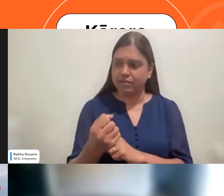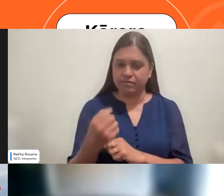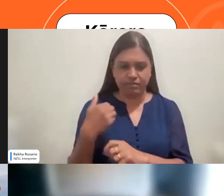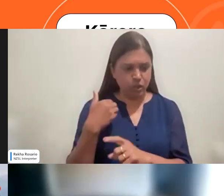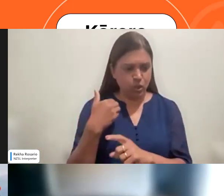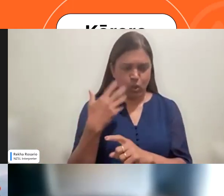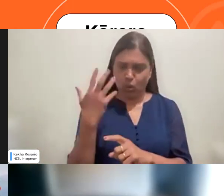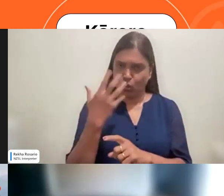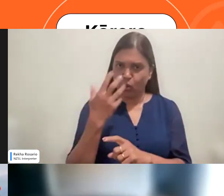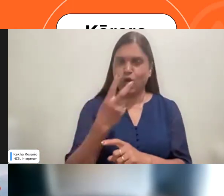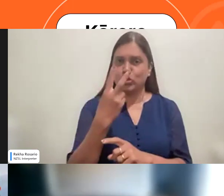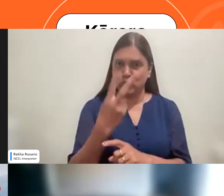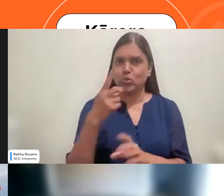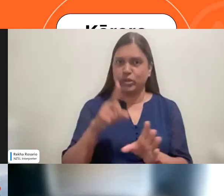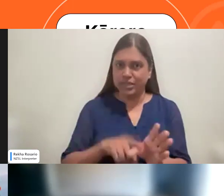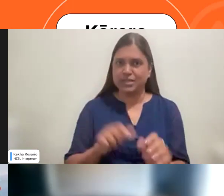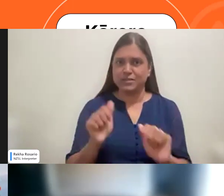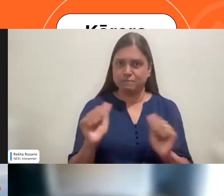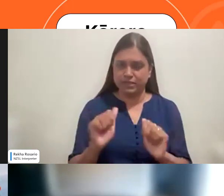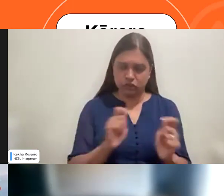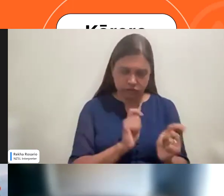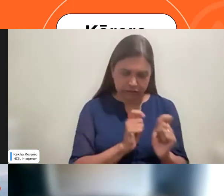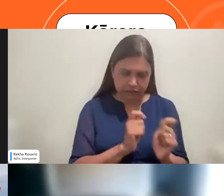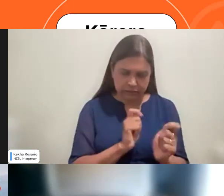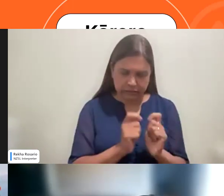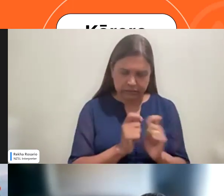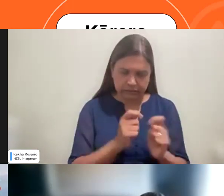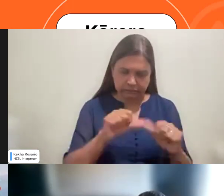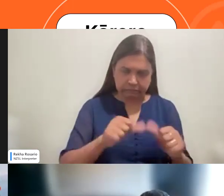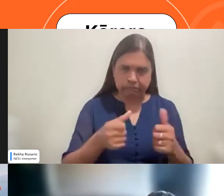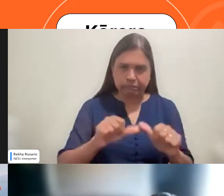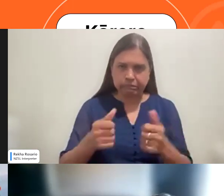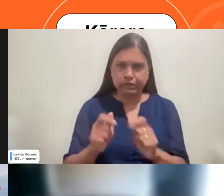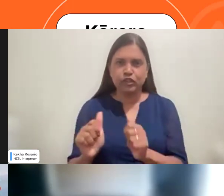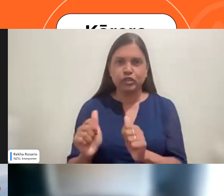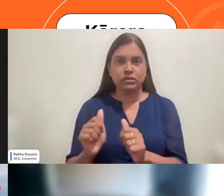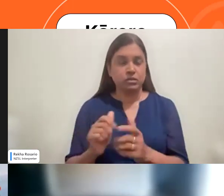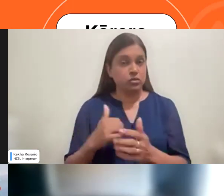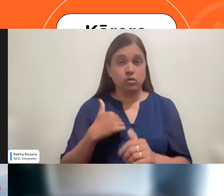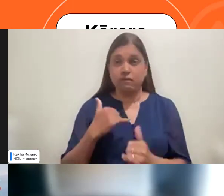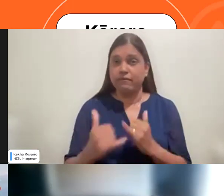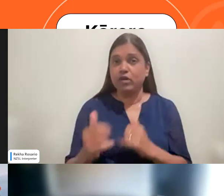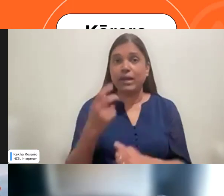worth of user testing throughout all of that. So we've been really careful with making sure that